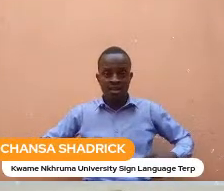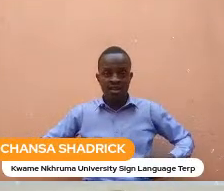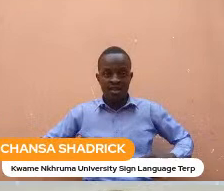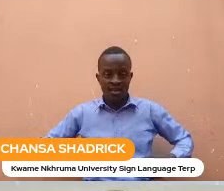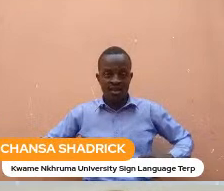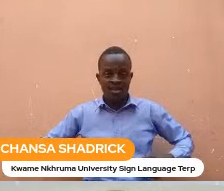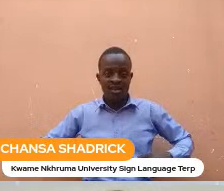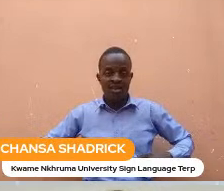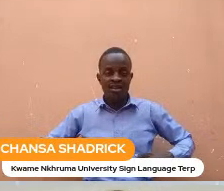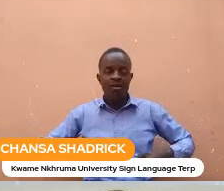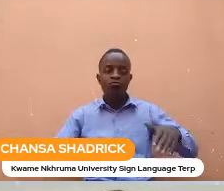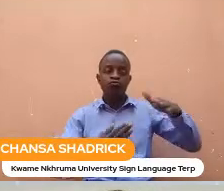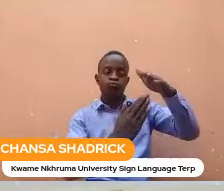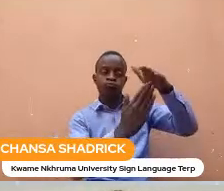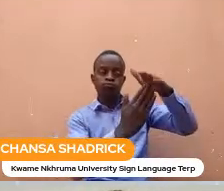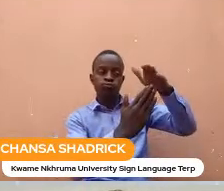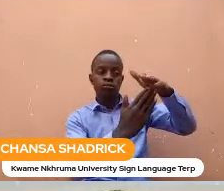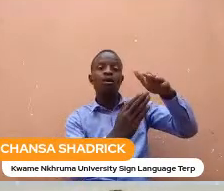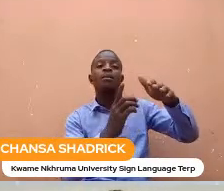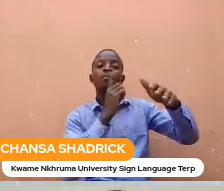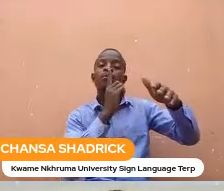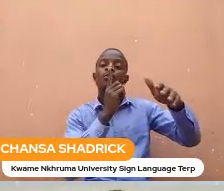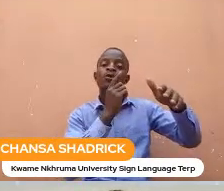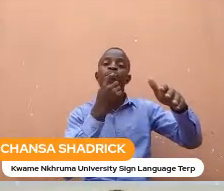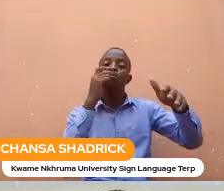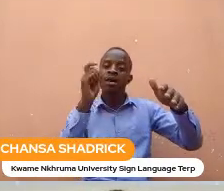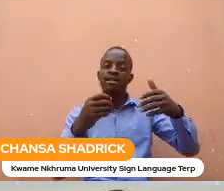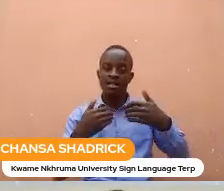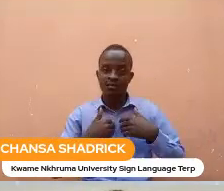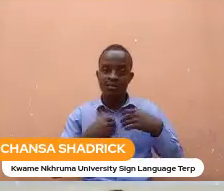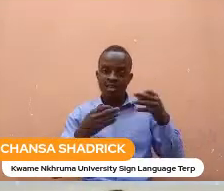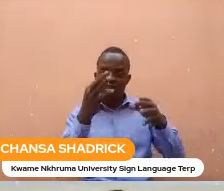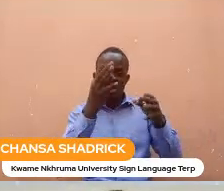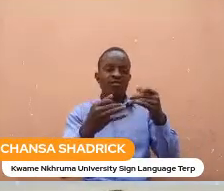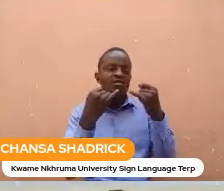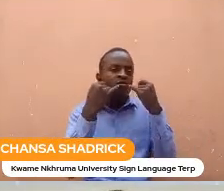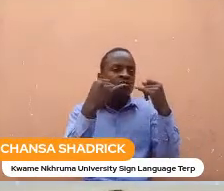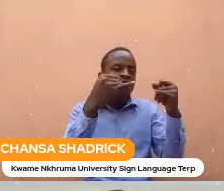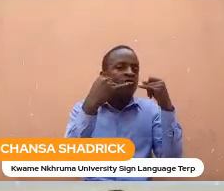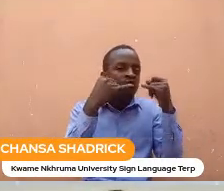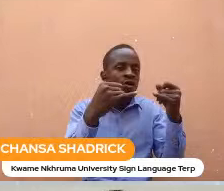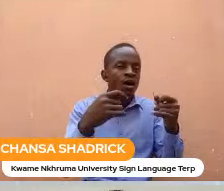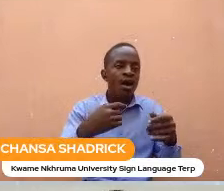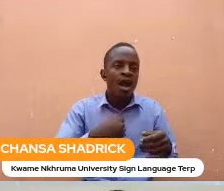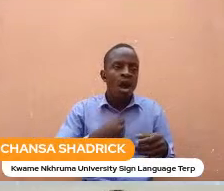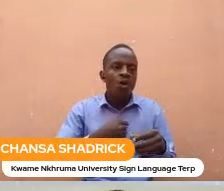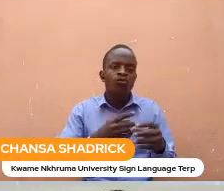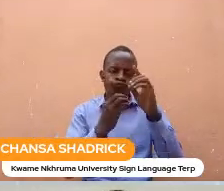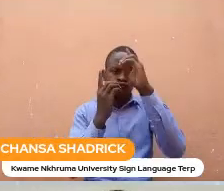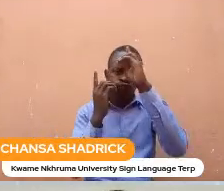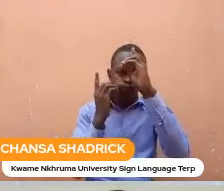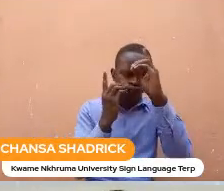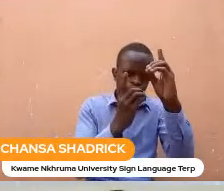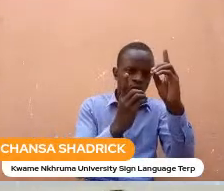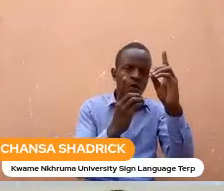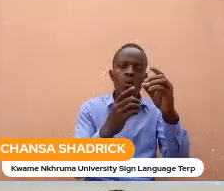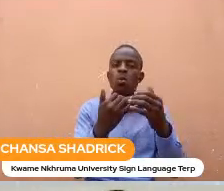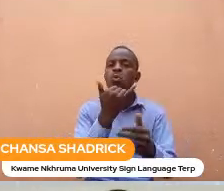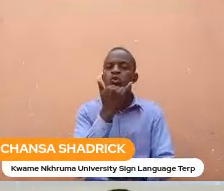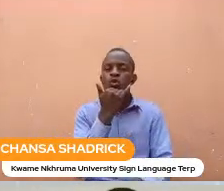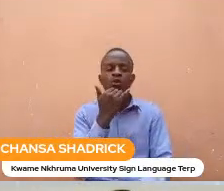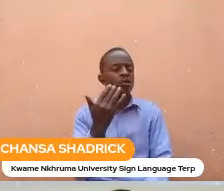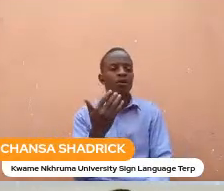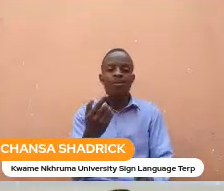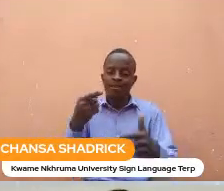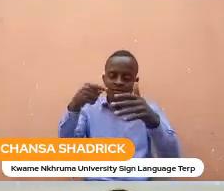and contraceptives, because when they have this information, they will certainly not make the wrong decisions. They will access the condoms, they will access any